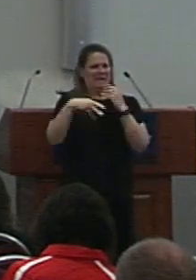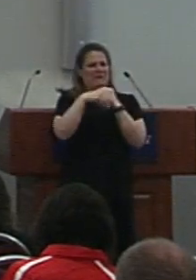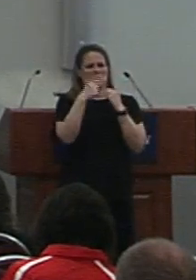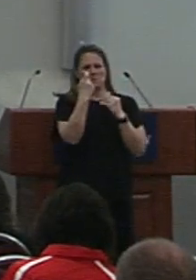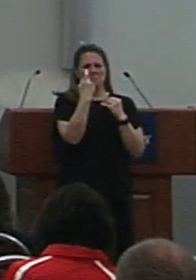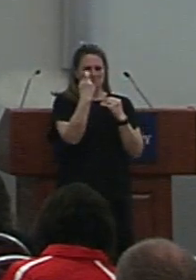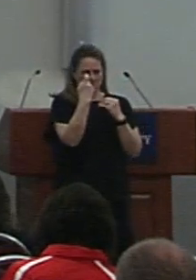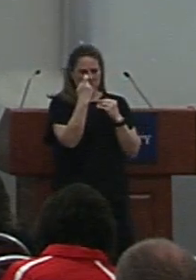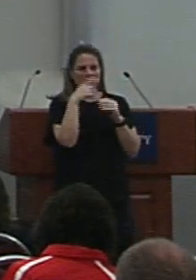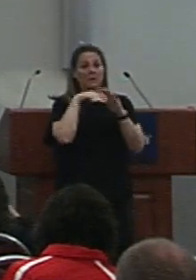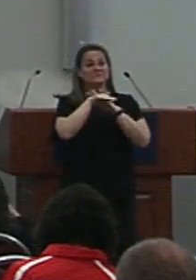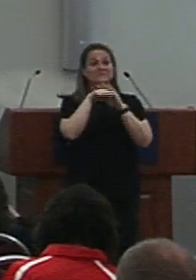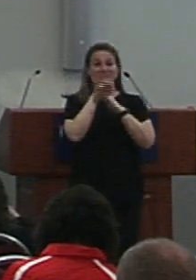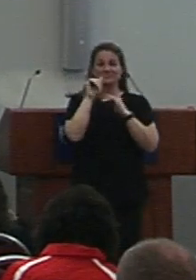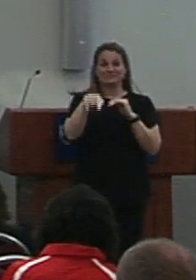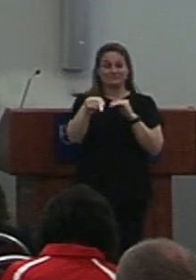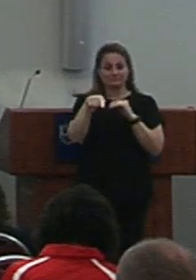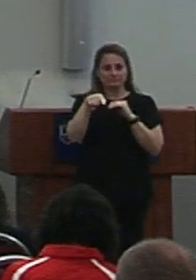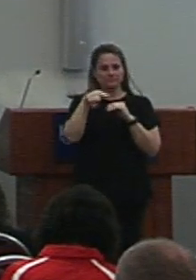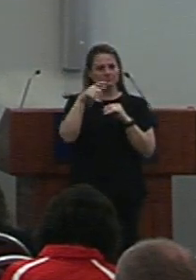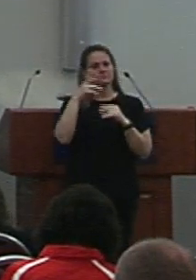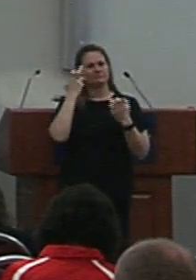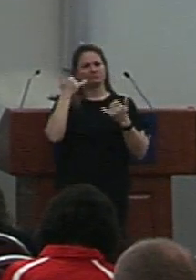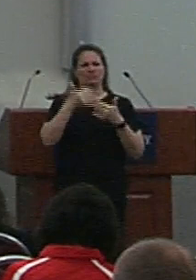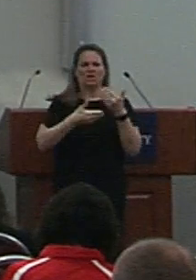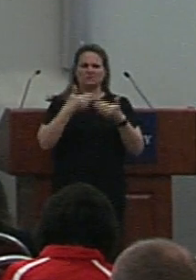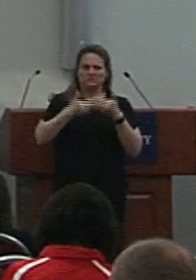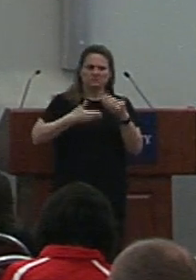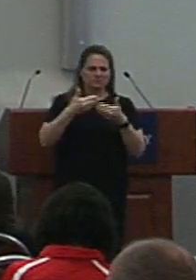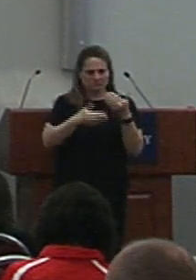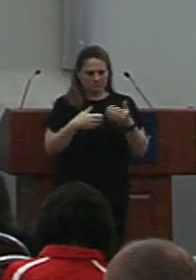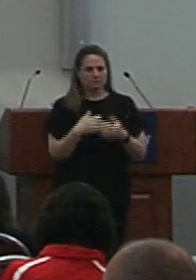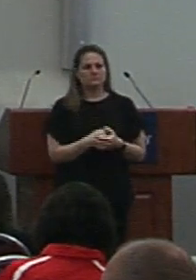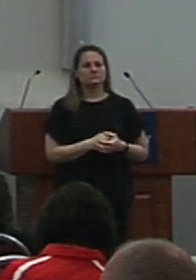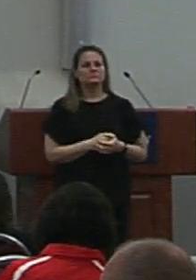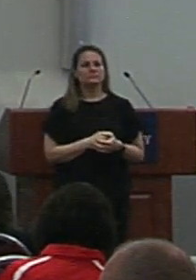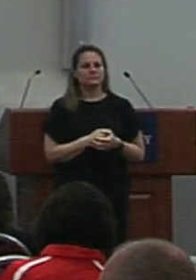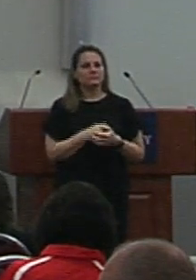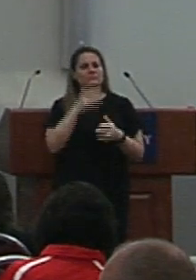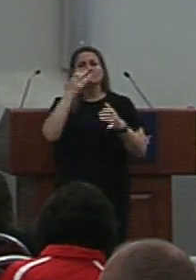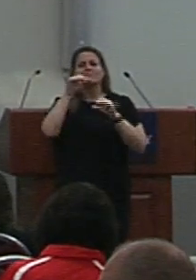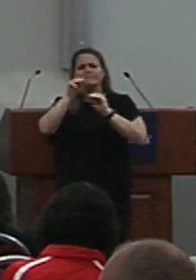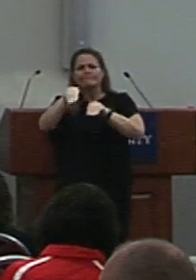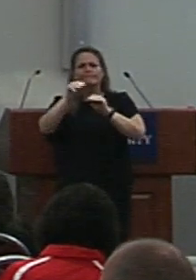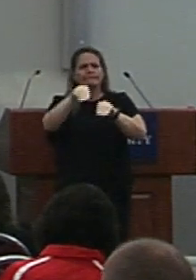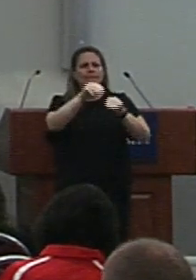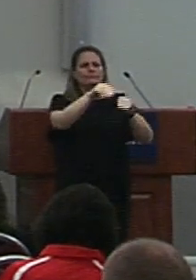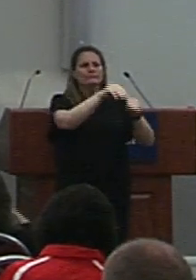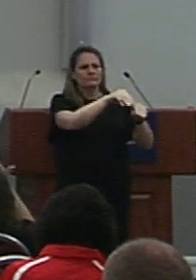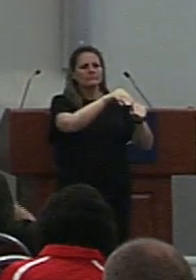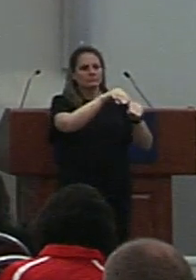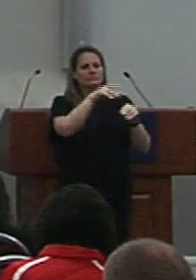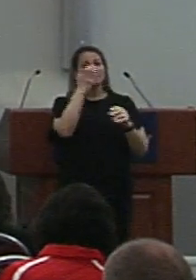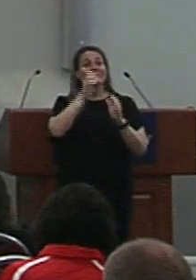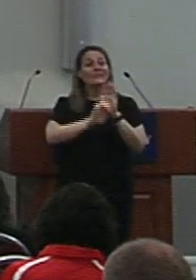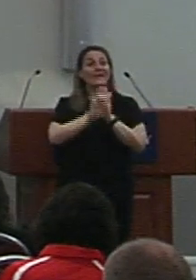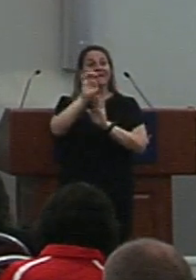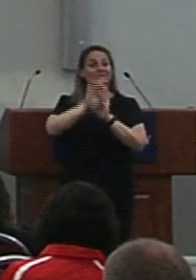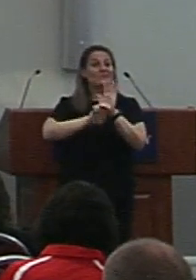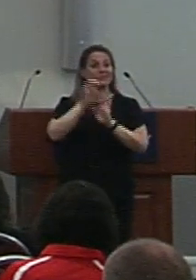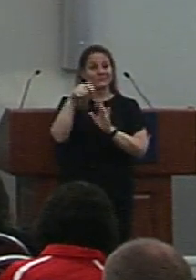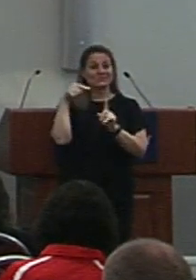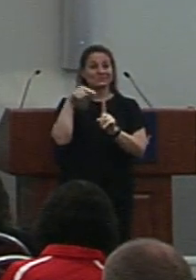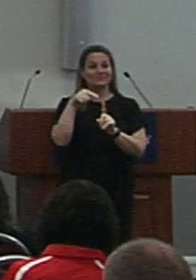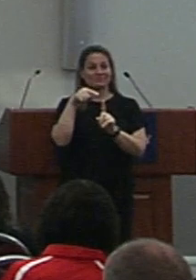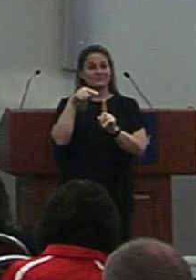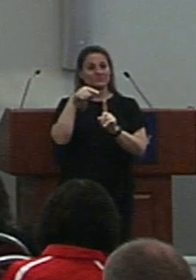the mezzanine. If you can picture City Hall when you enter on the 3rd floor, there is an area right in front of you that is a